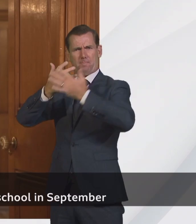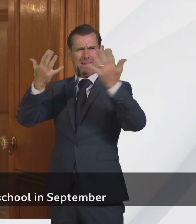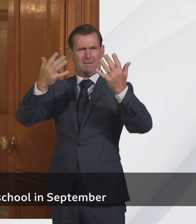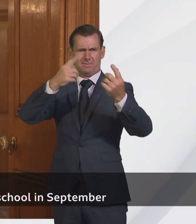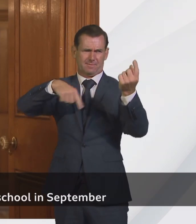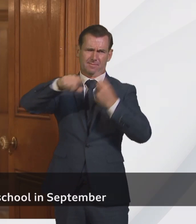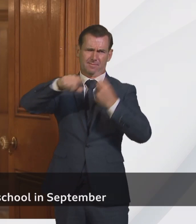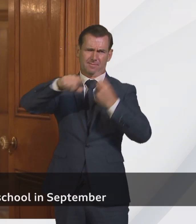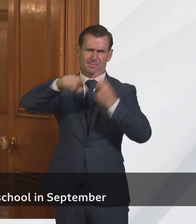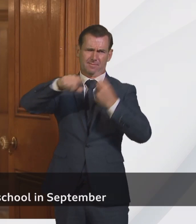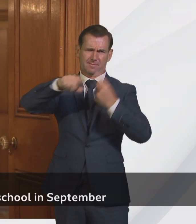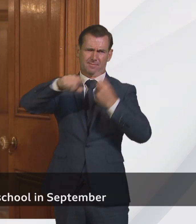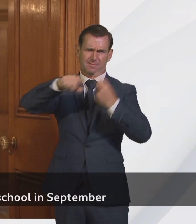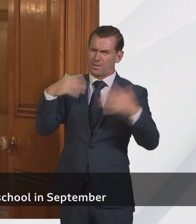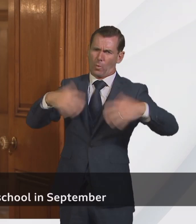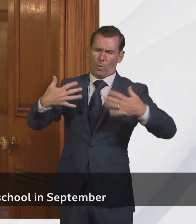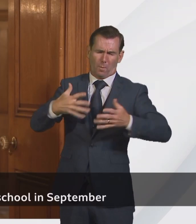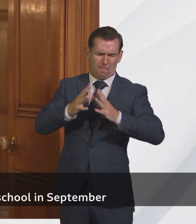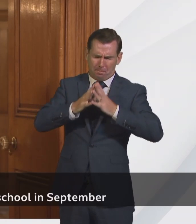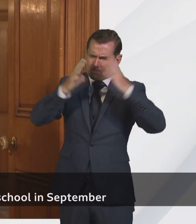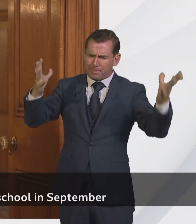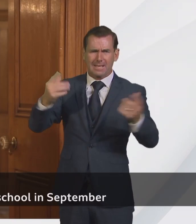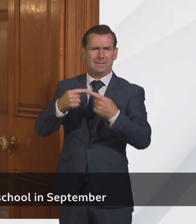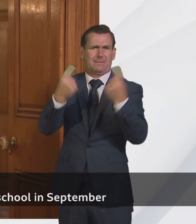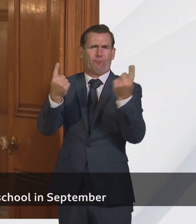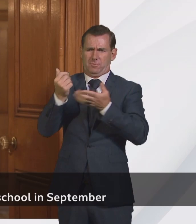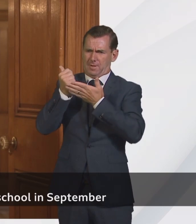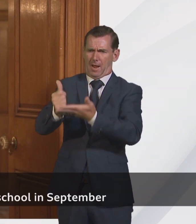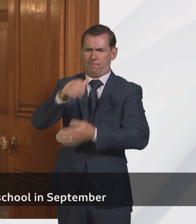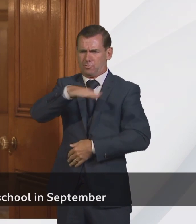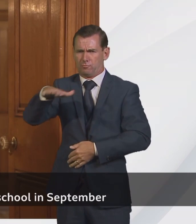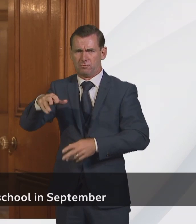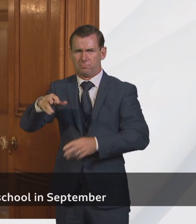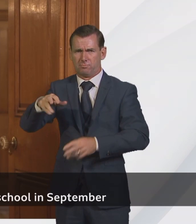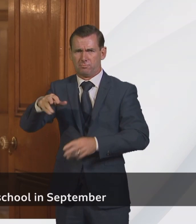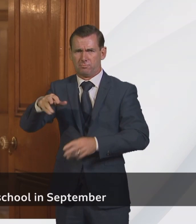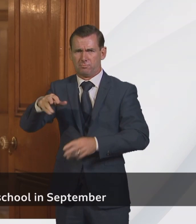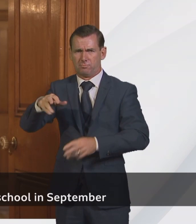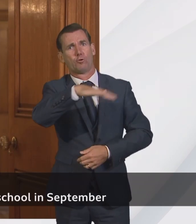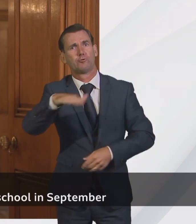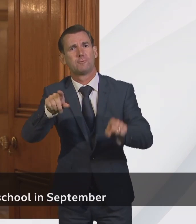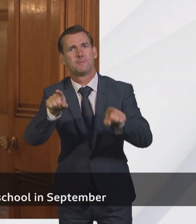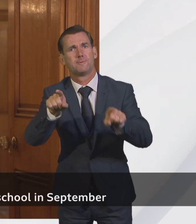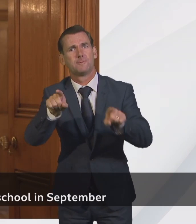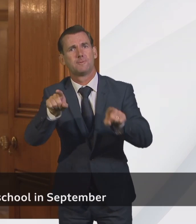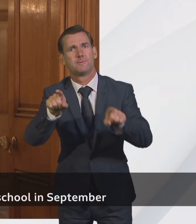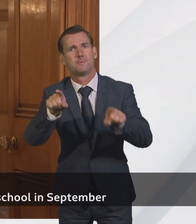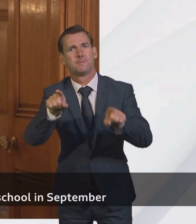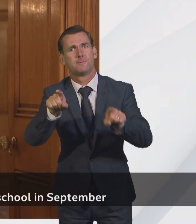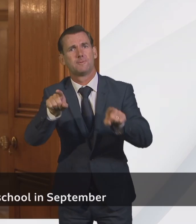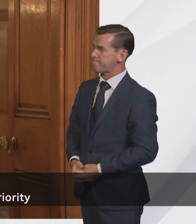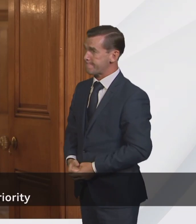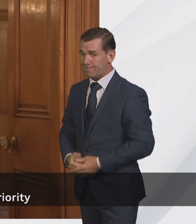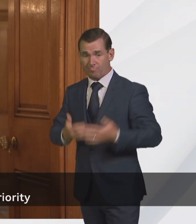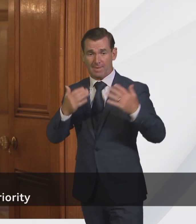the curriculum to ensure this? Well, Lucy, as I'm sure you're aware, our national vitally